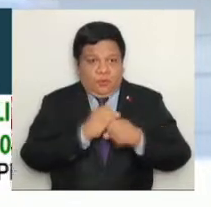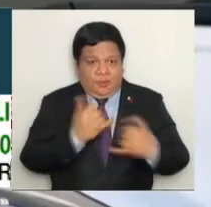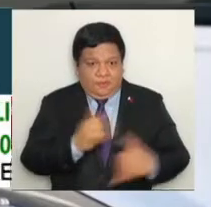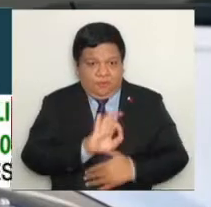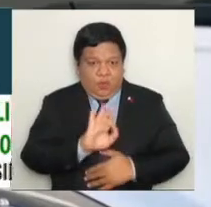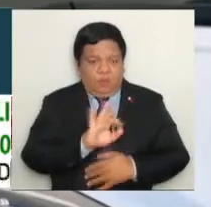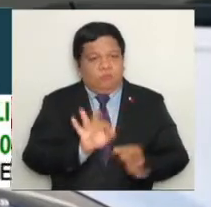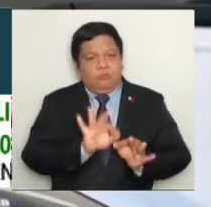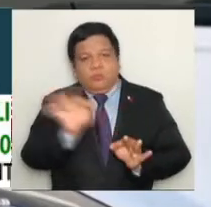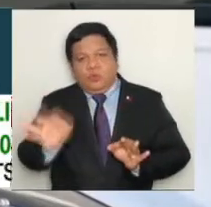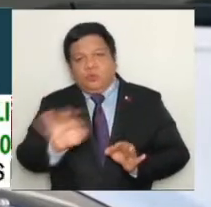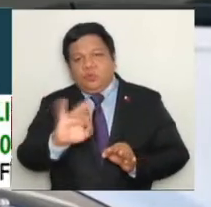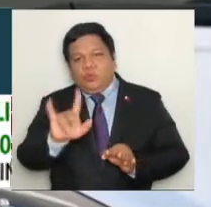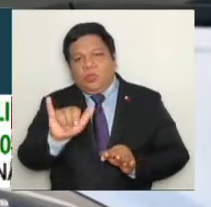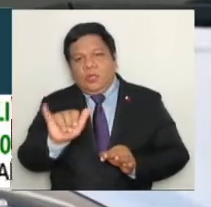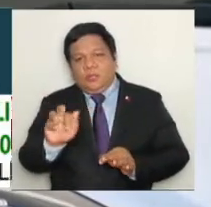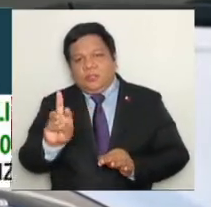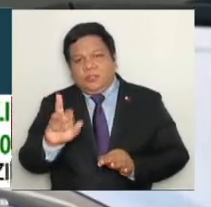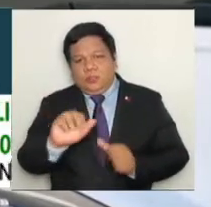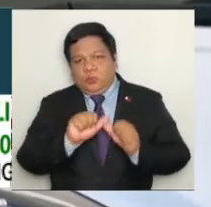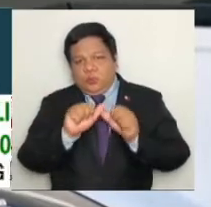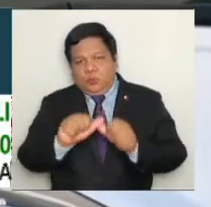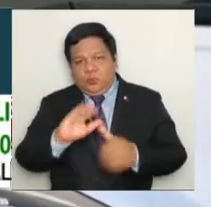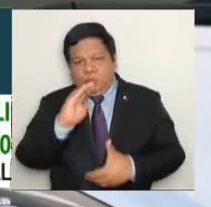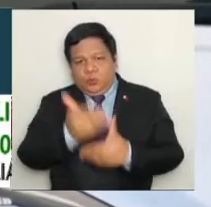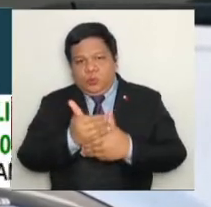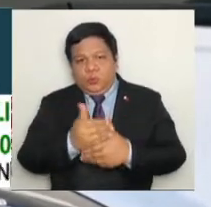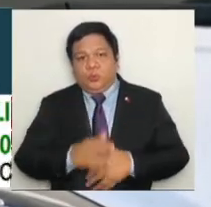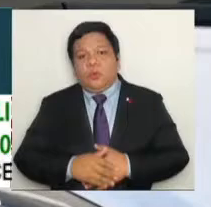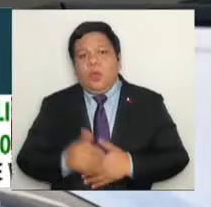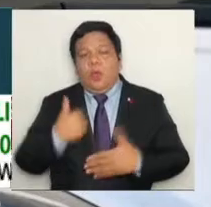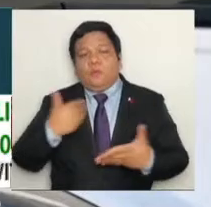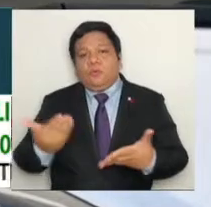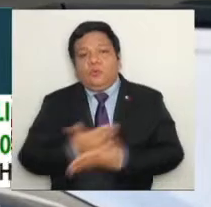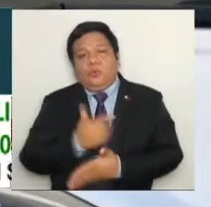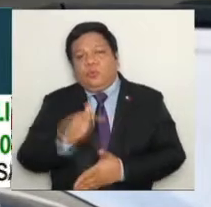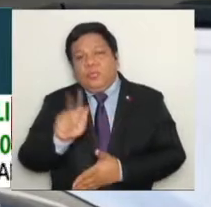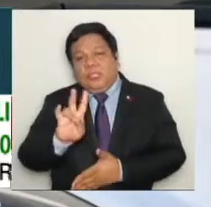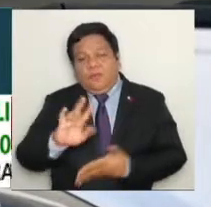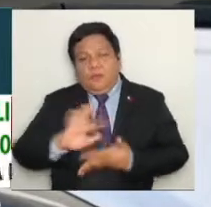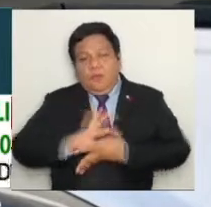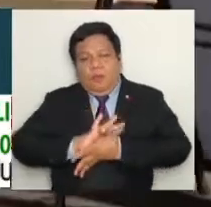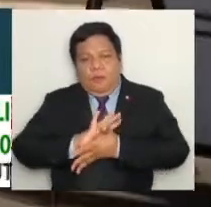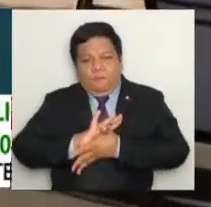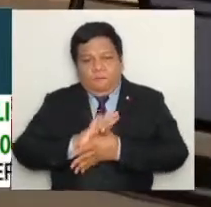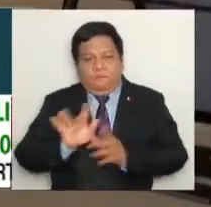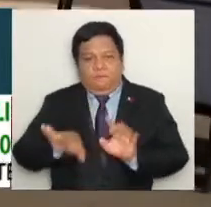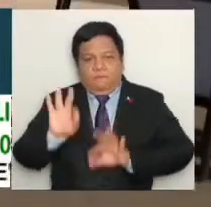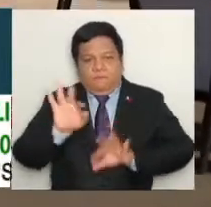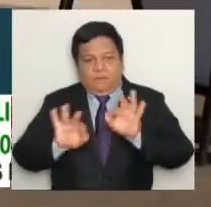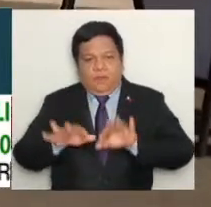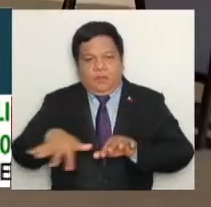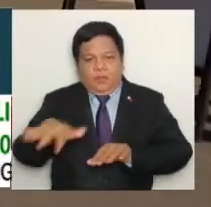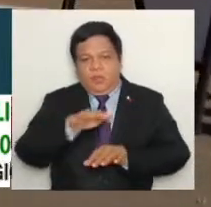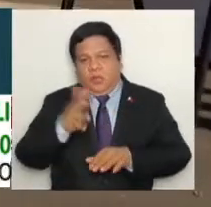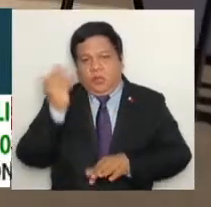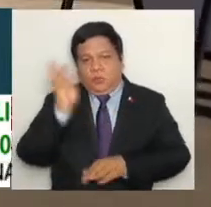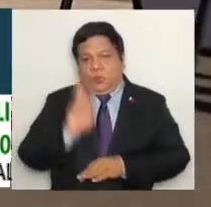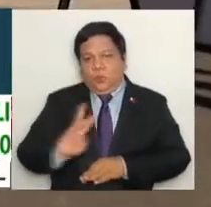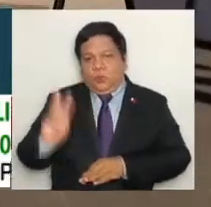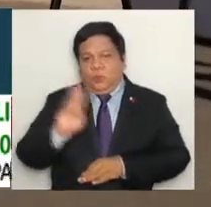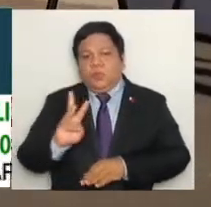extended until July 16. 27 new locally acquired cases were reported in the state on Wednesday, up